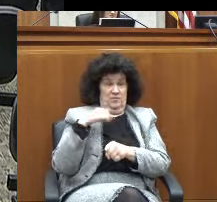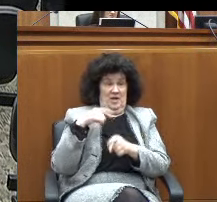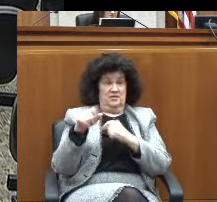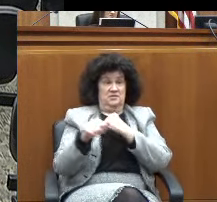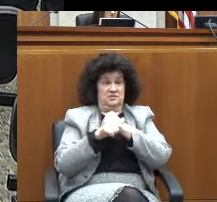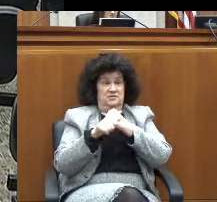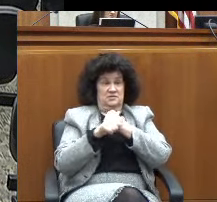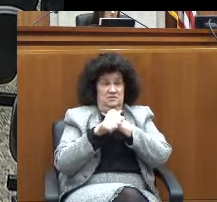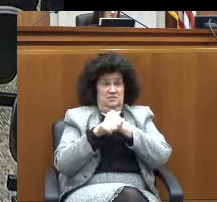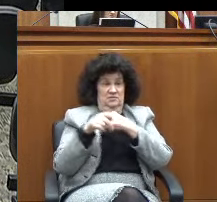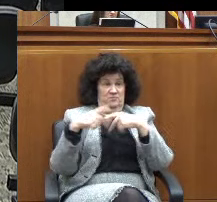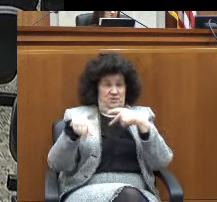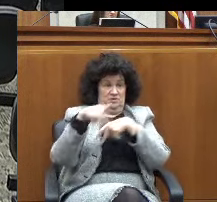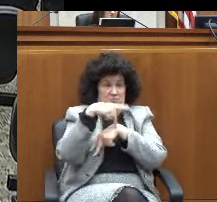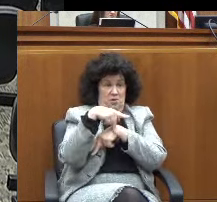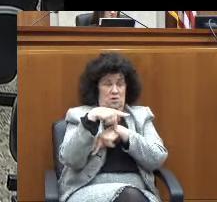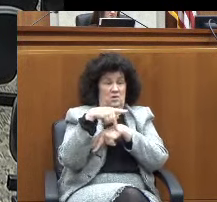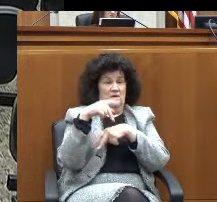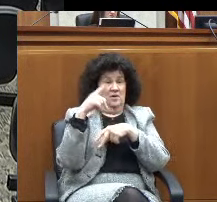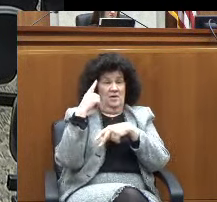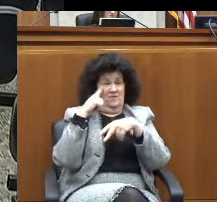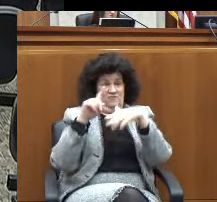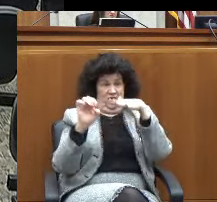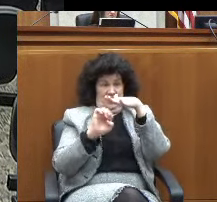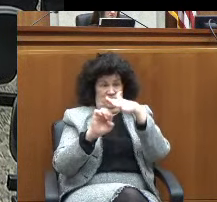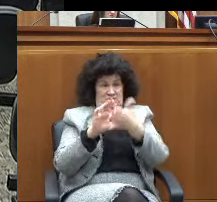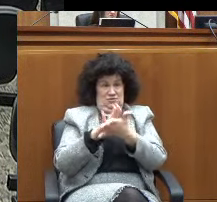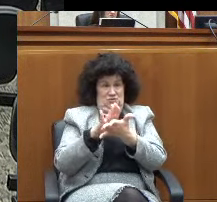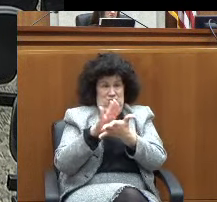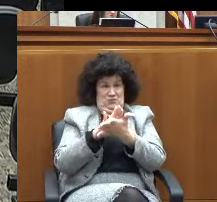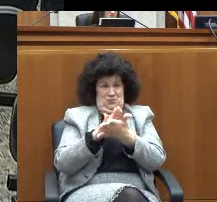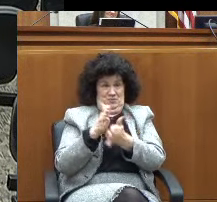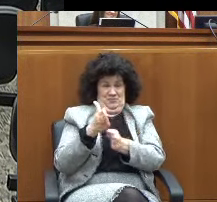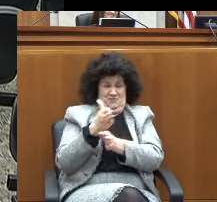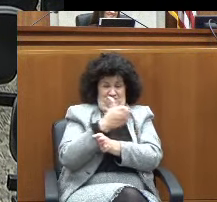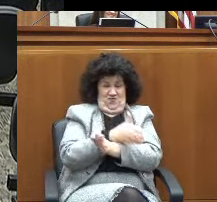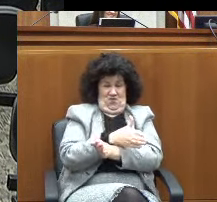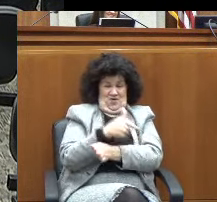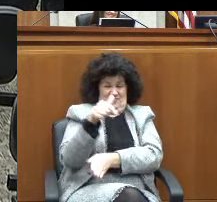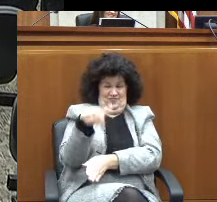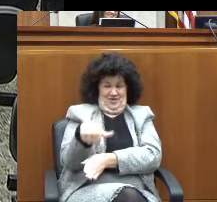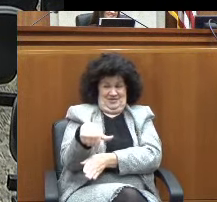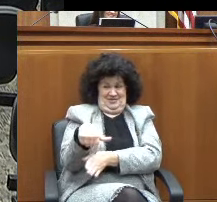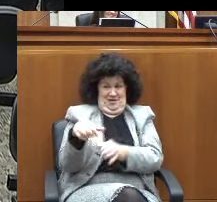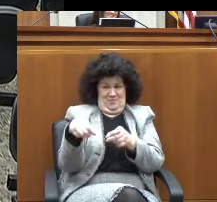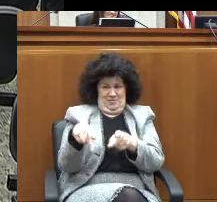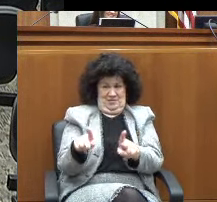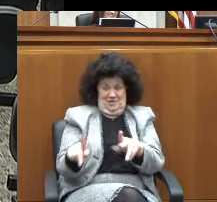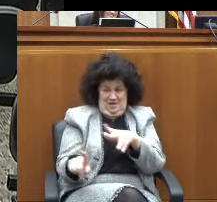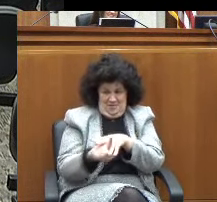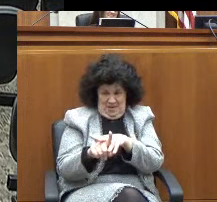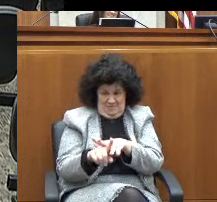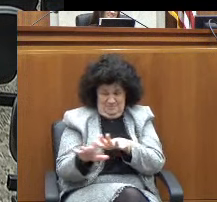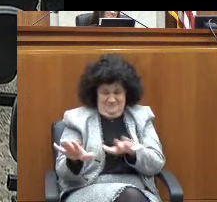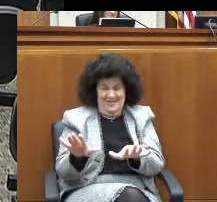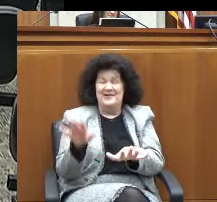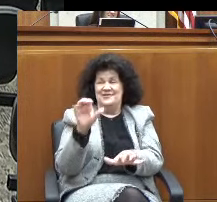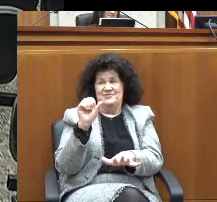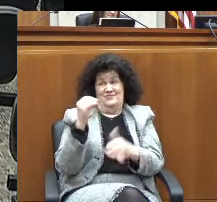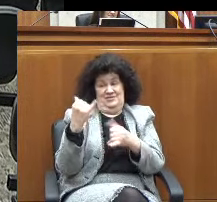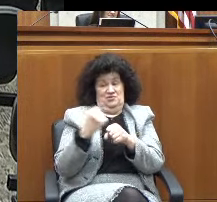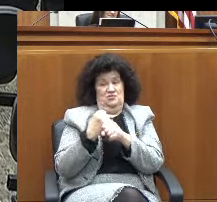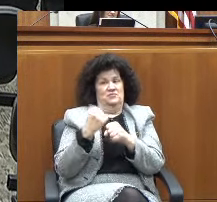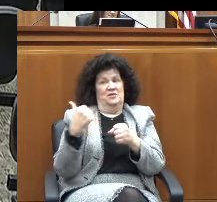assistant principal at elementary school about a week and a half before this. This opportunity came up. So it's been an